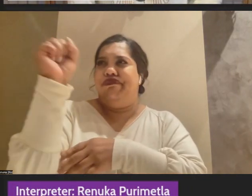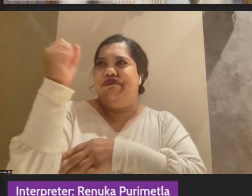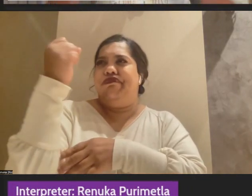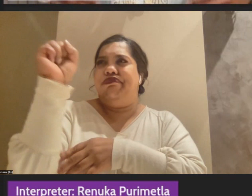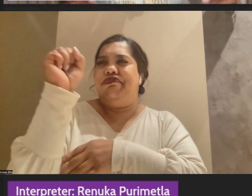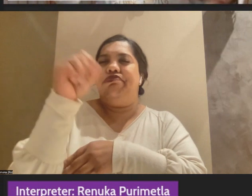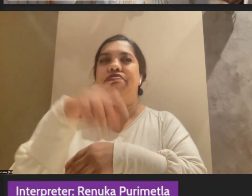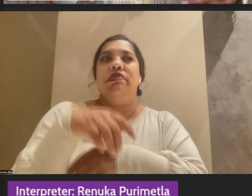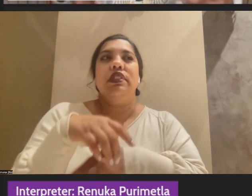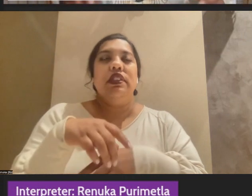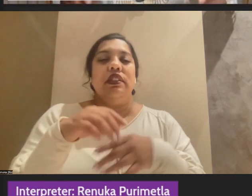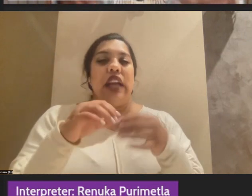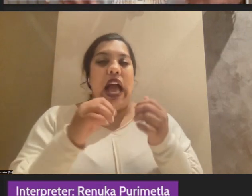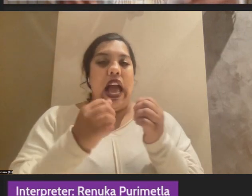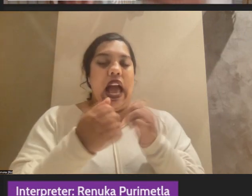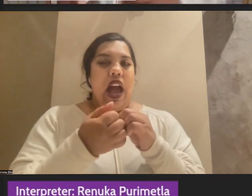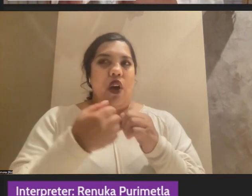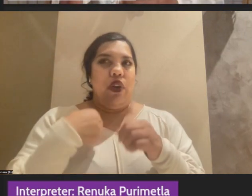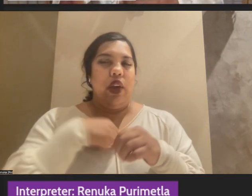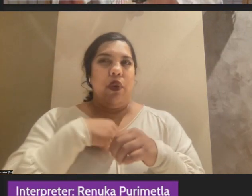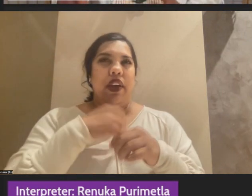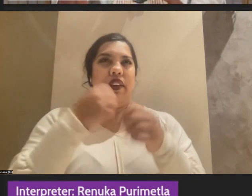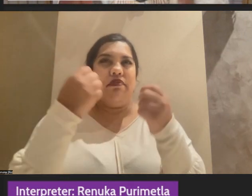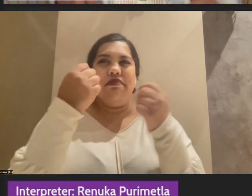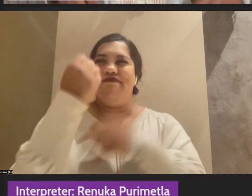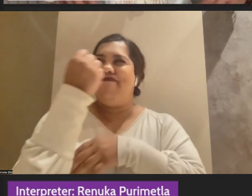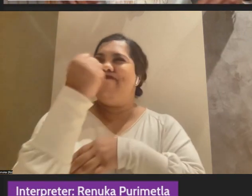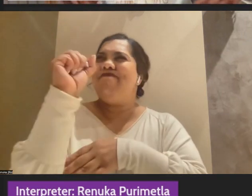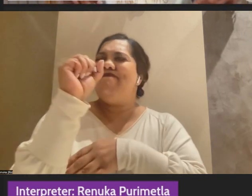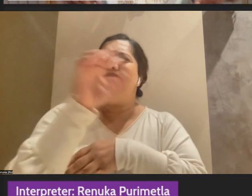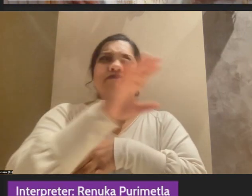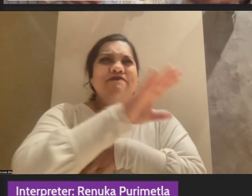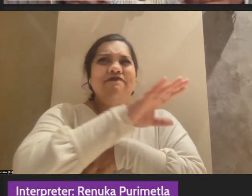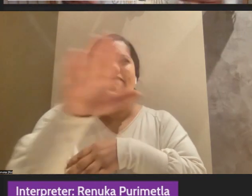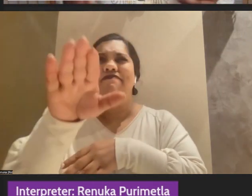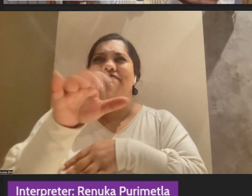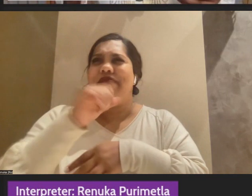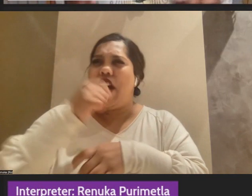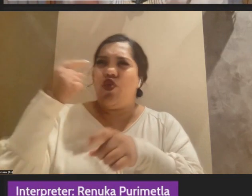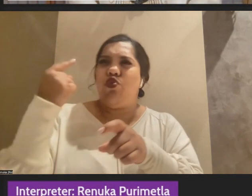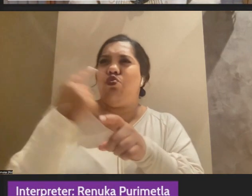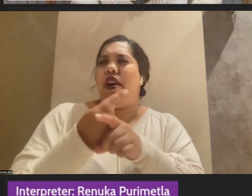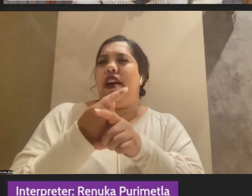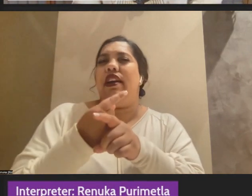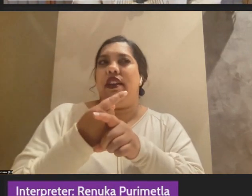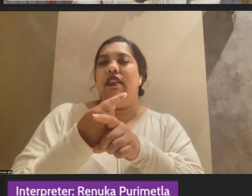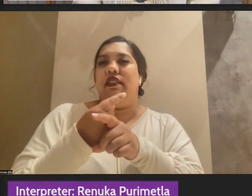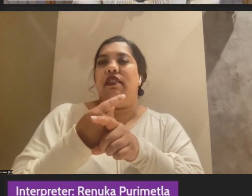that we are protesting in a way or attesting in a way where it's metaphysical